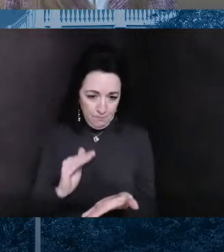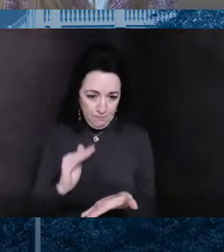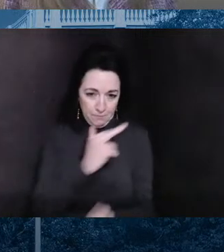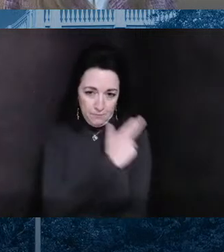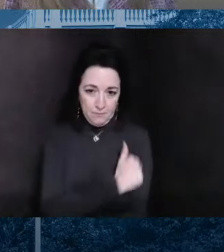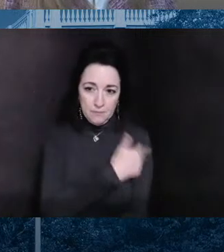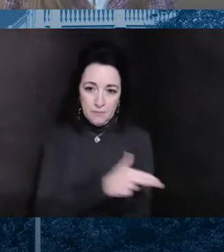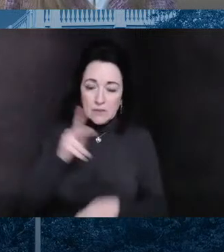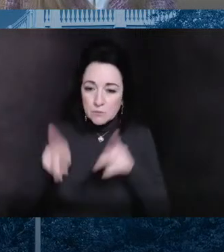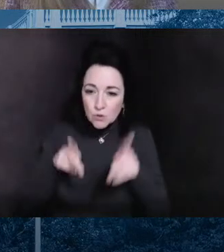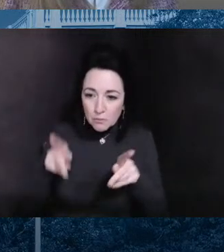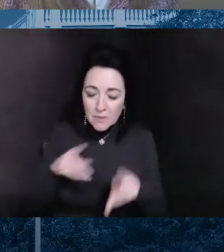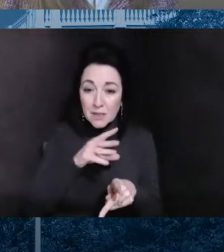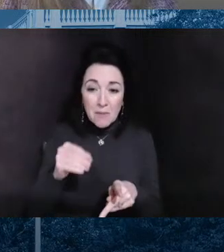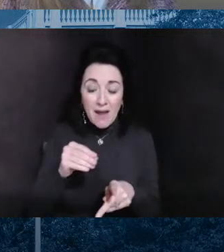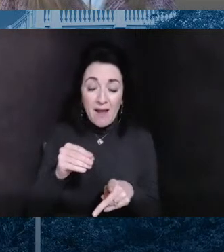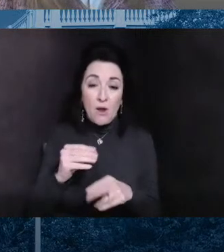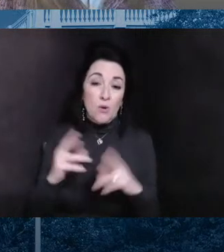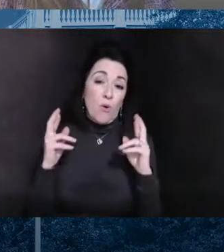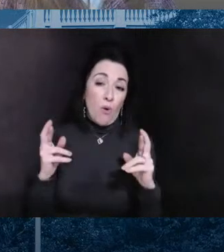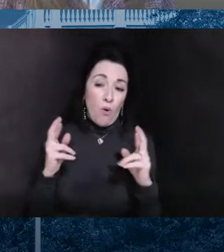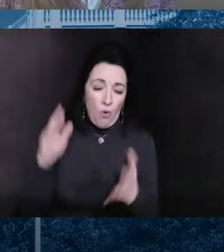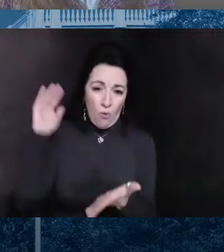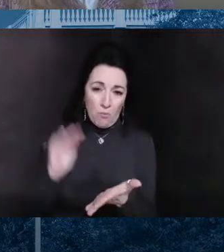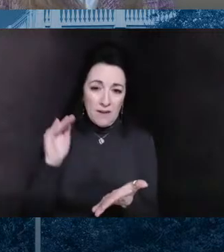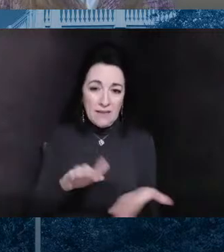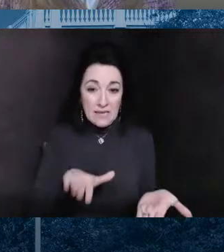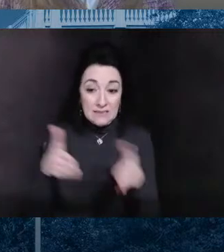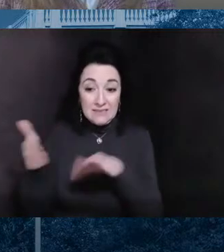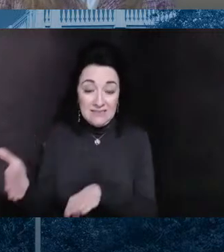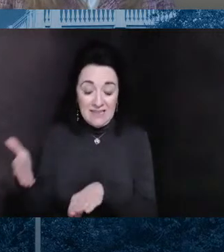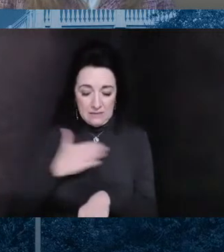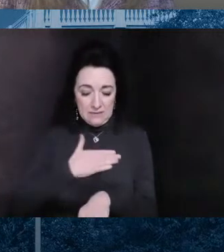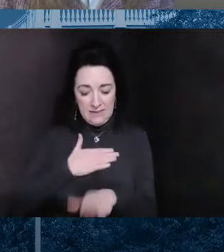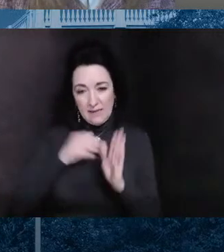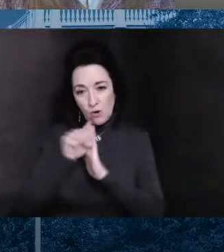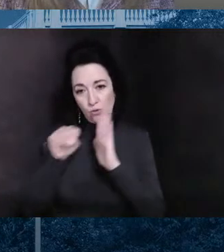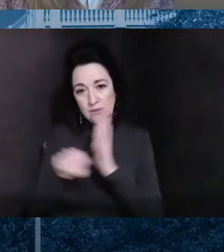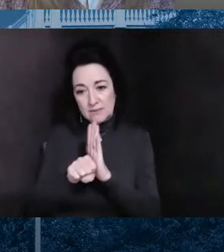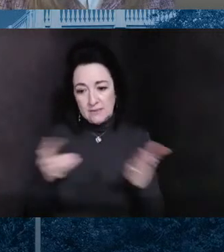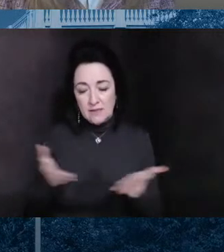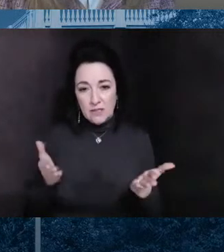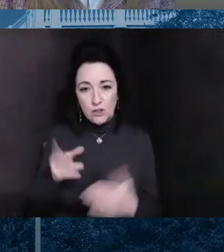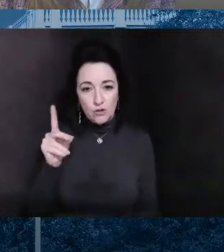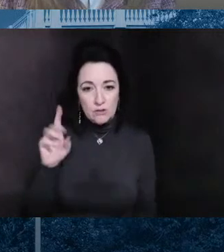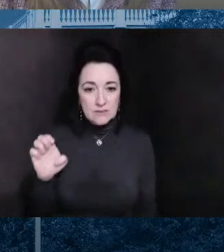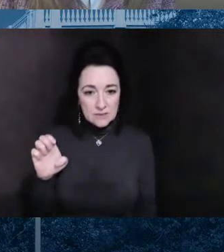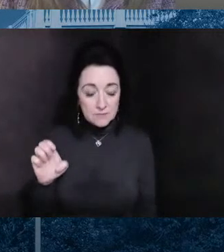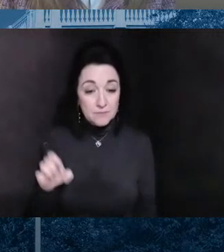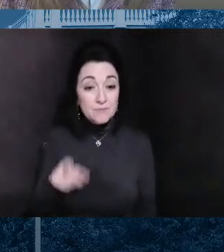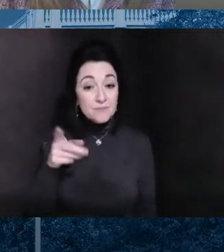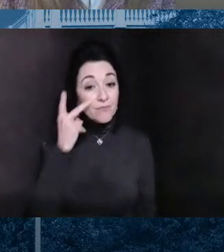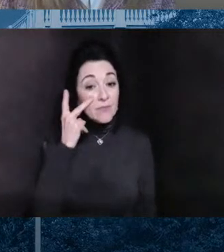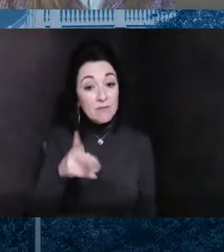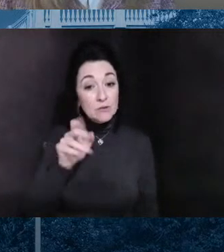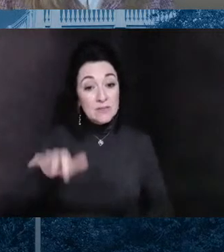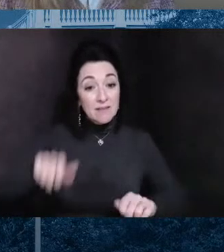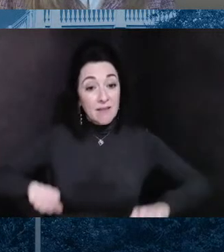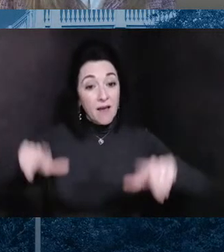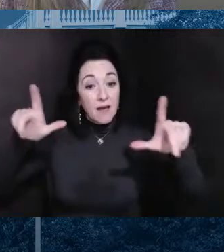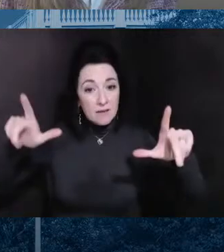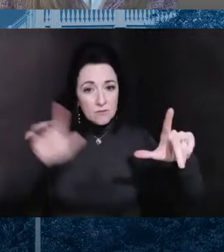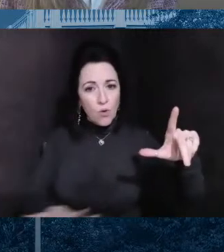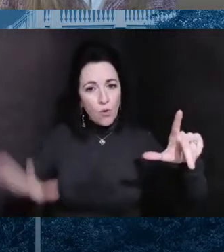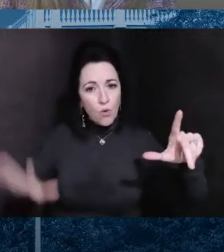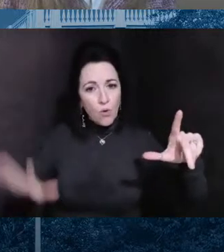population. So here's just a map of the United States, which shows you the effectiveness of various states in getting